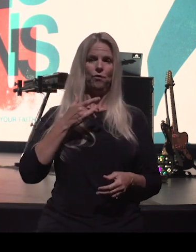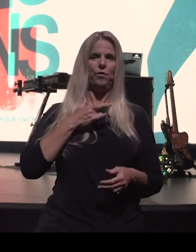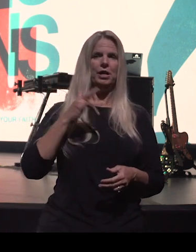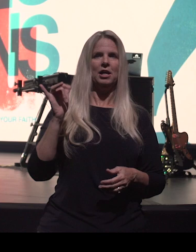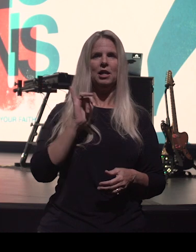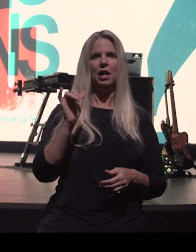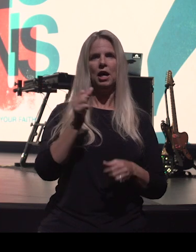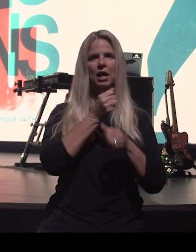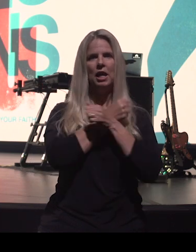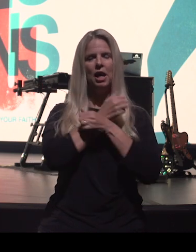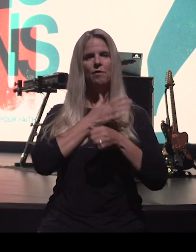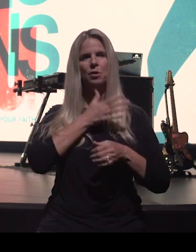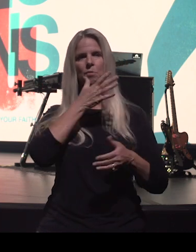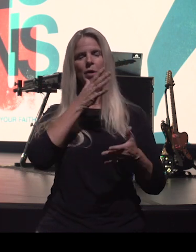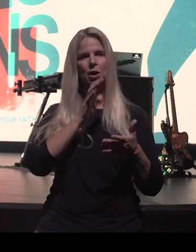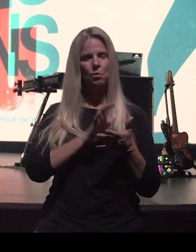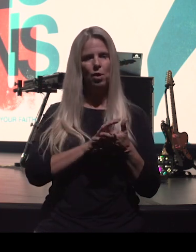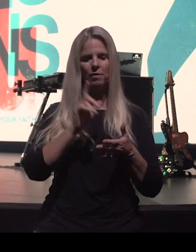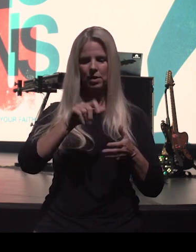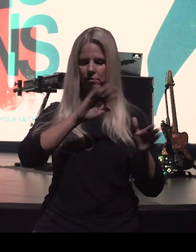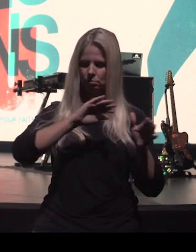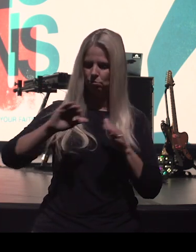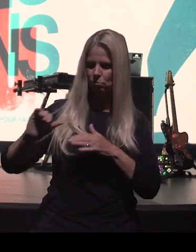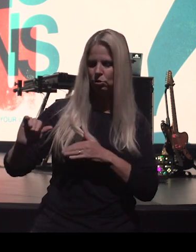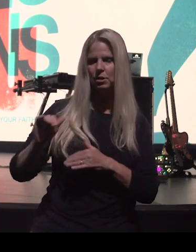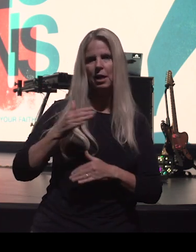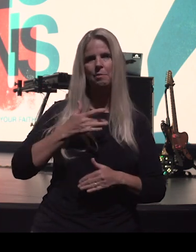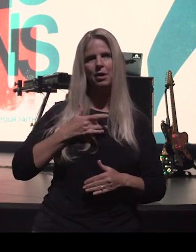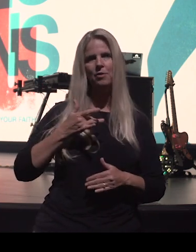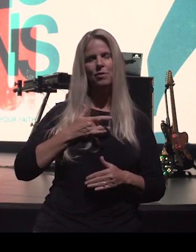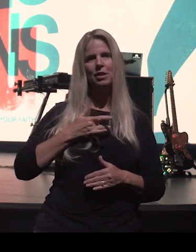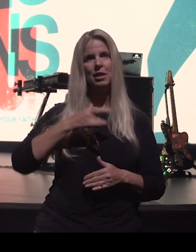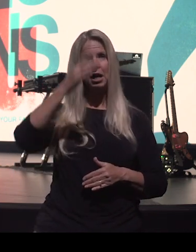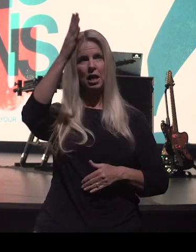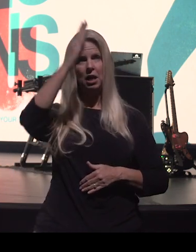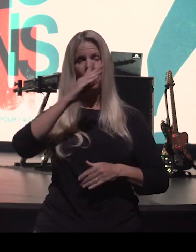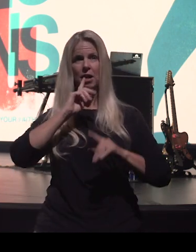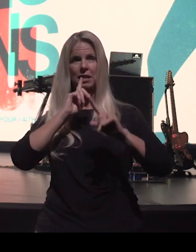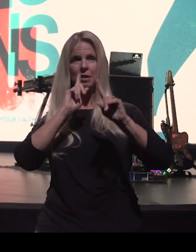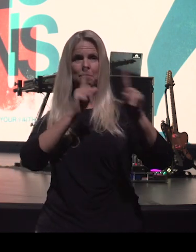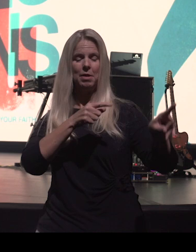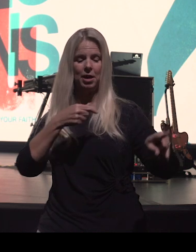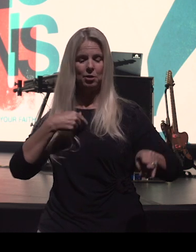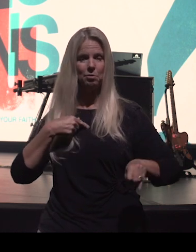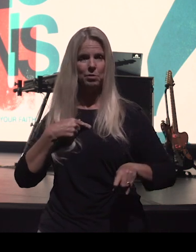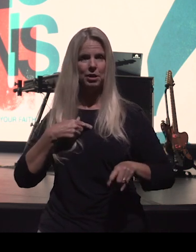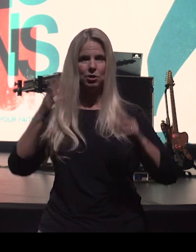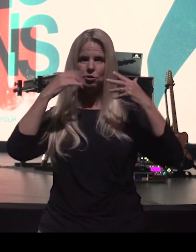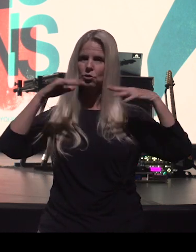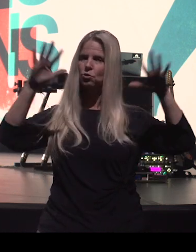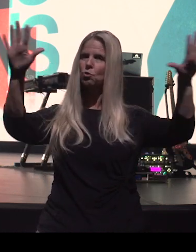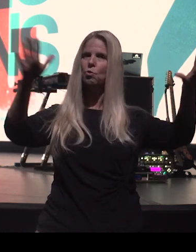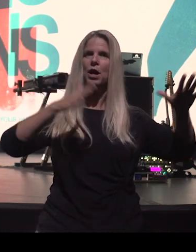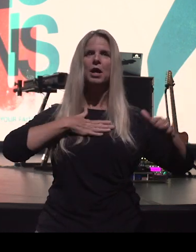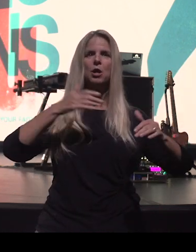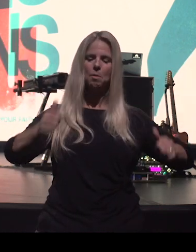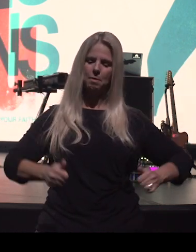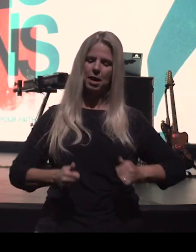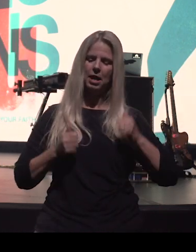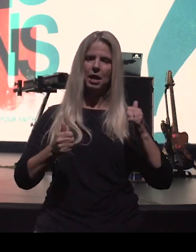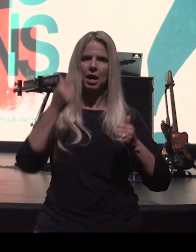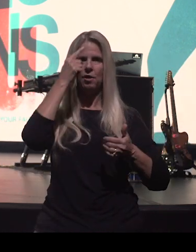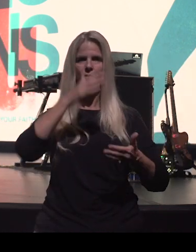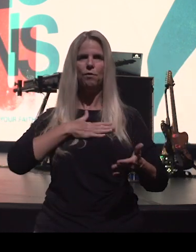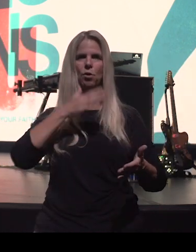And sometimes I have to get over my feelings because God commanded me in Scripture to lay down my life for my wife